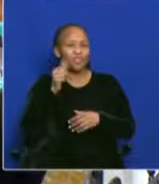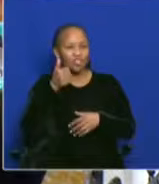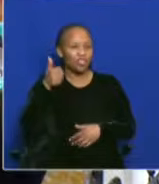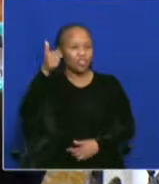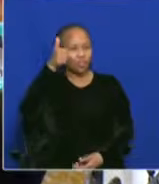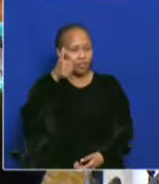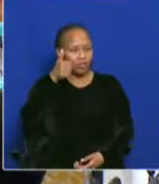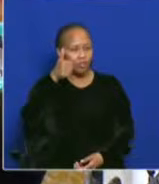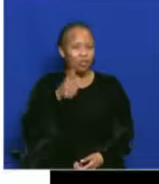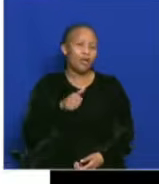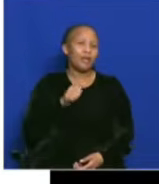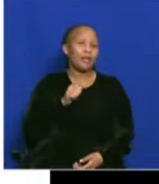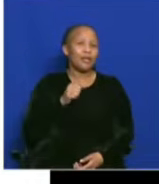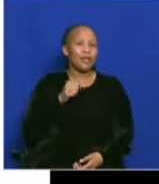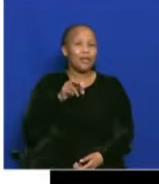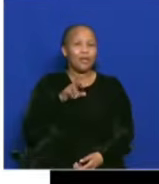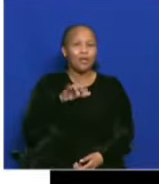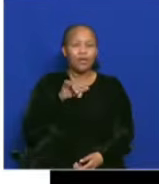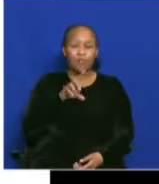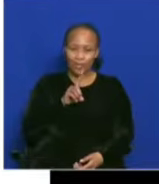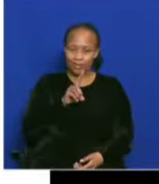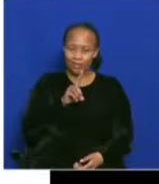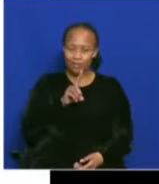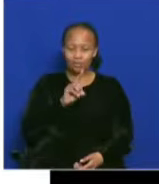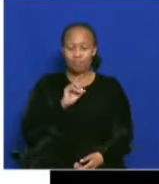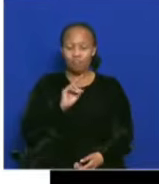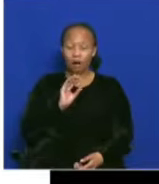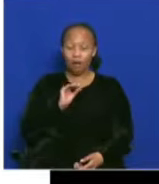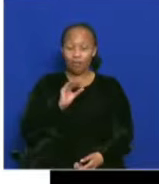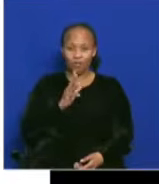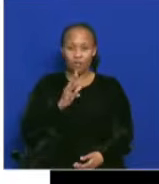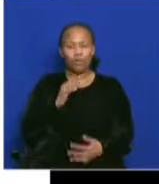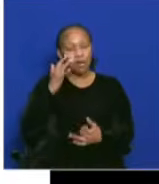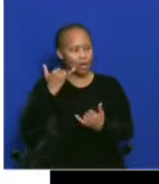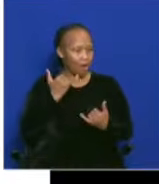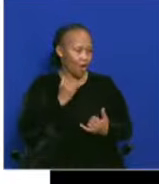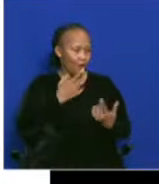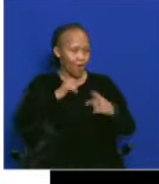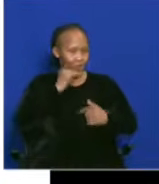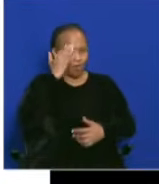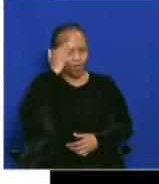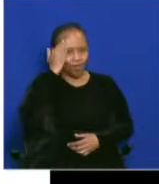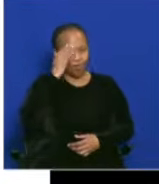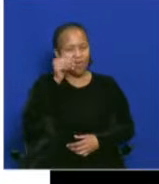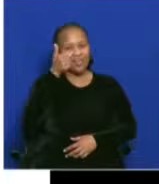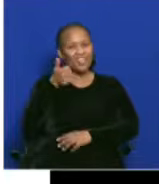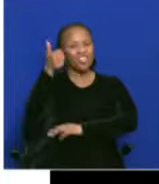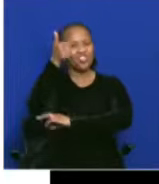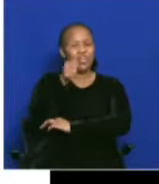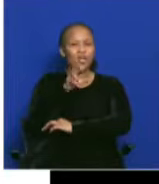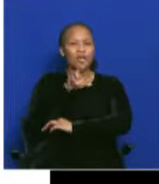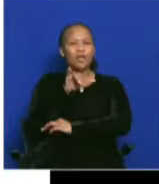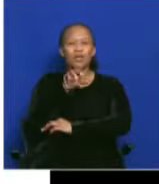So we know now that General Ritt is the DivCom.